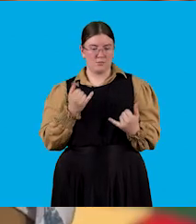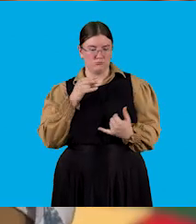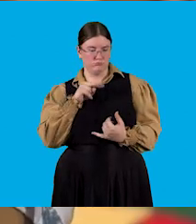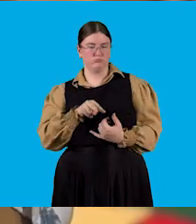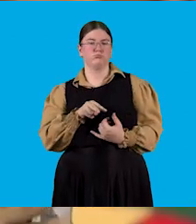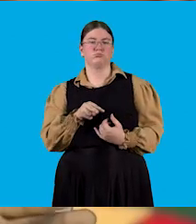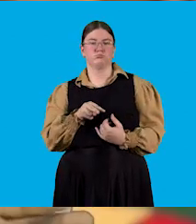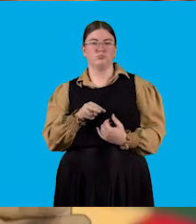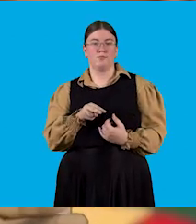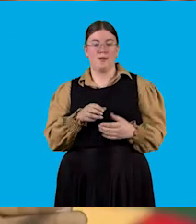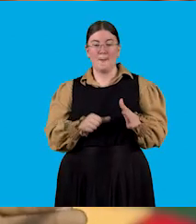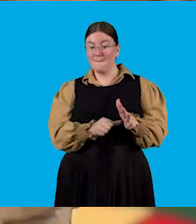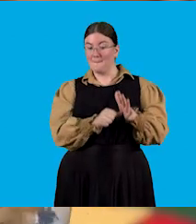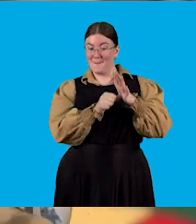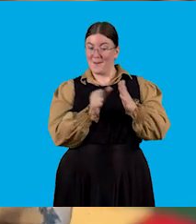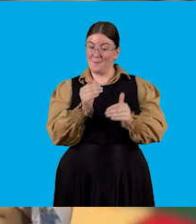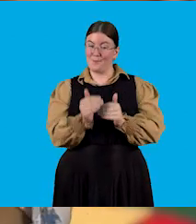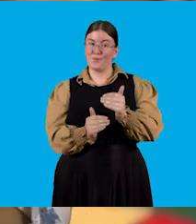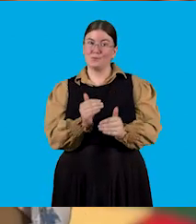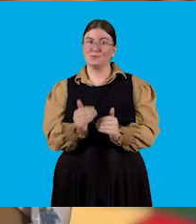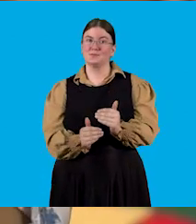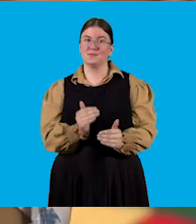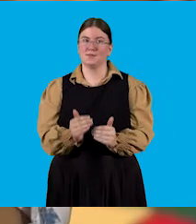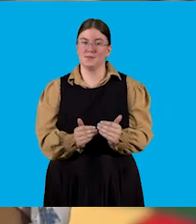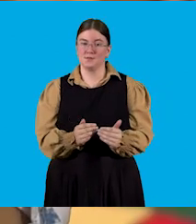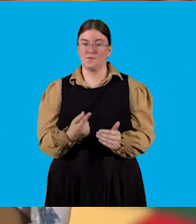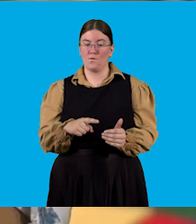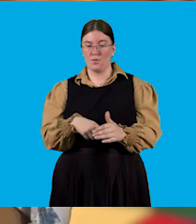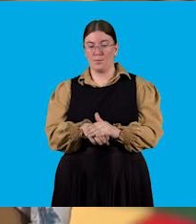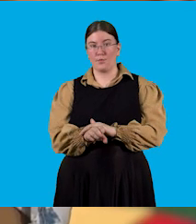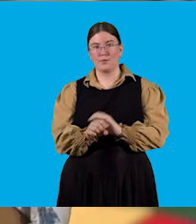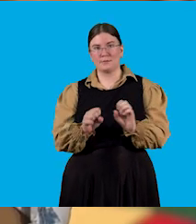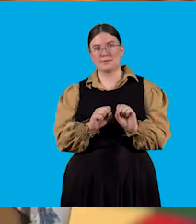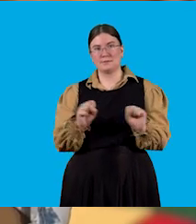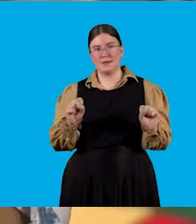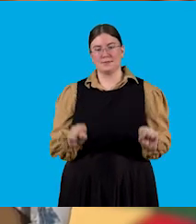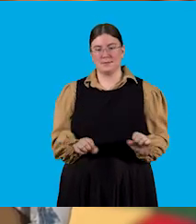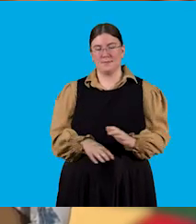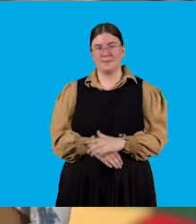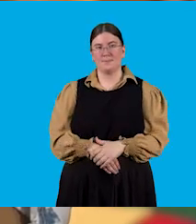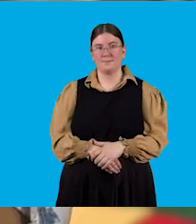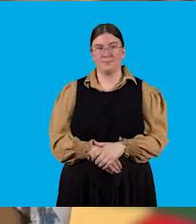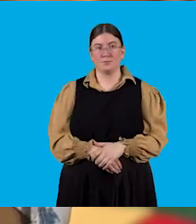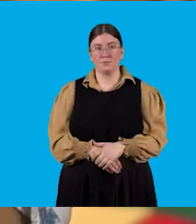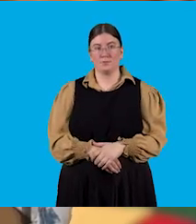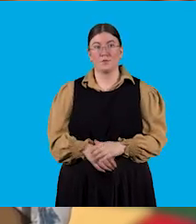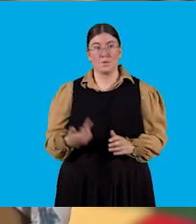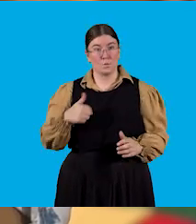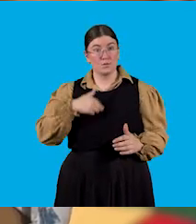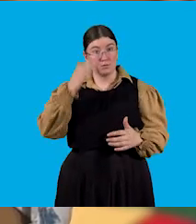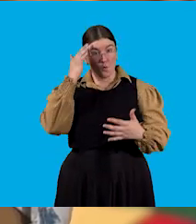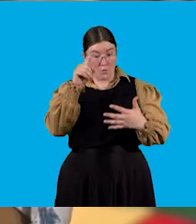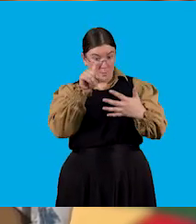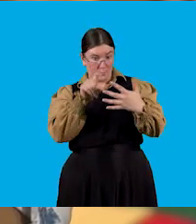We are now going to look at the main processes that are part of the reproductive system. We know